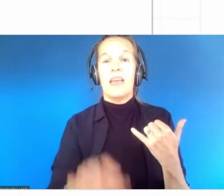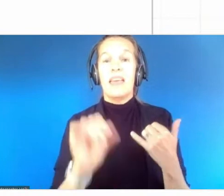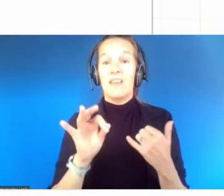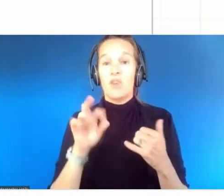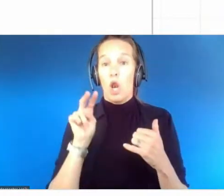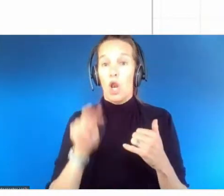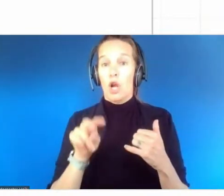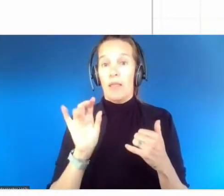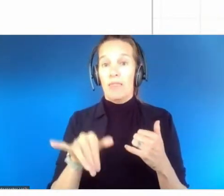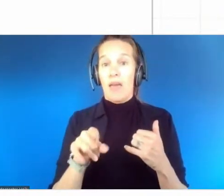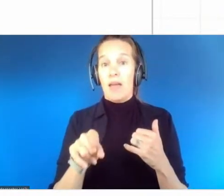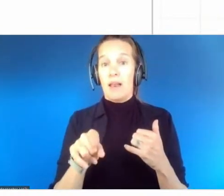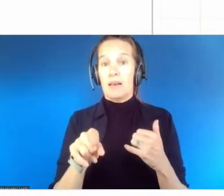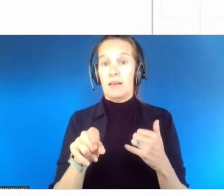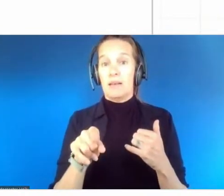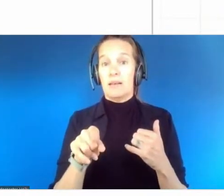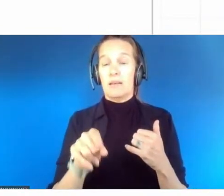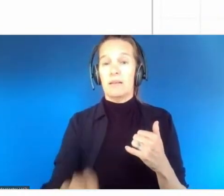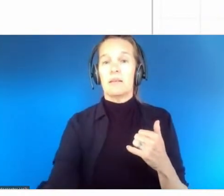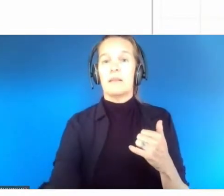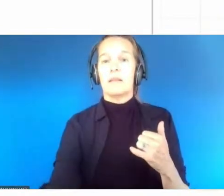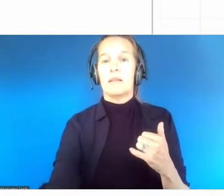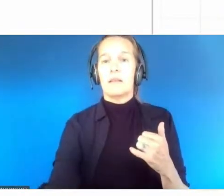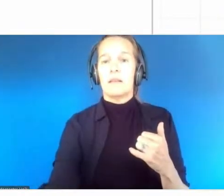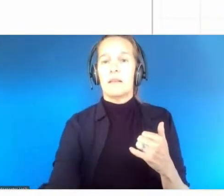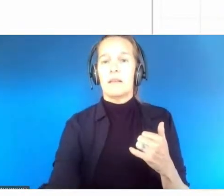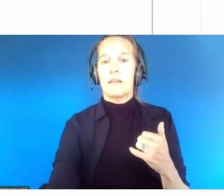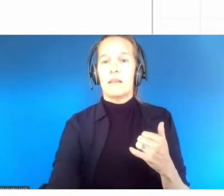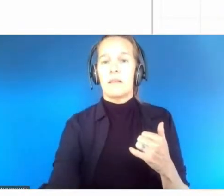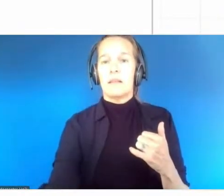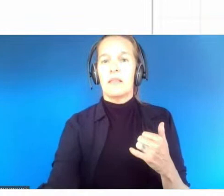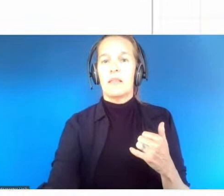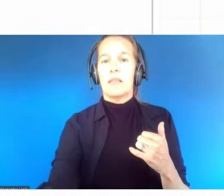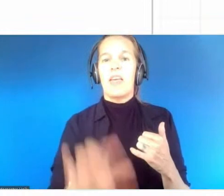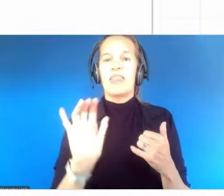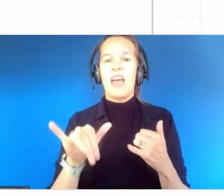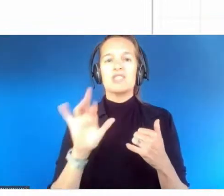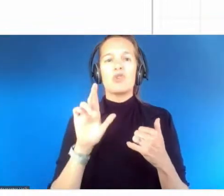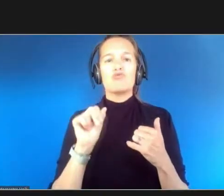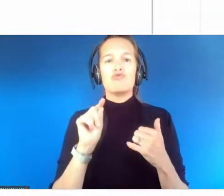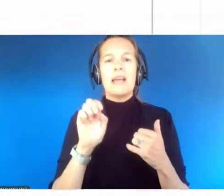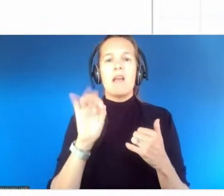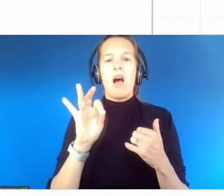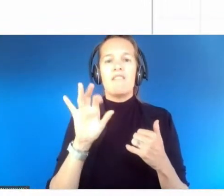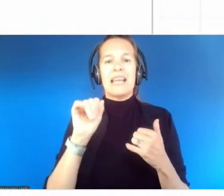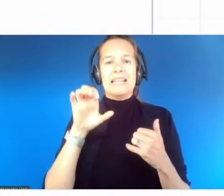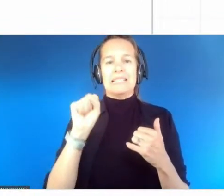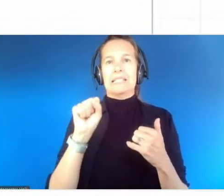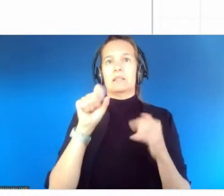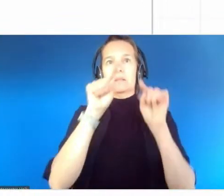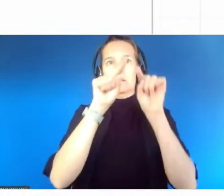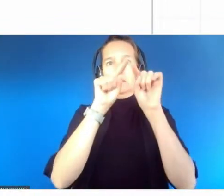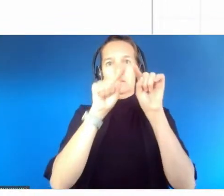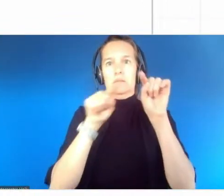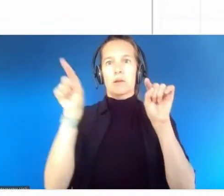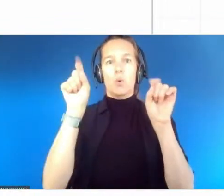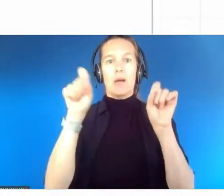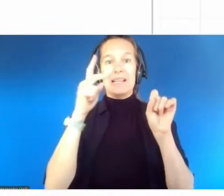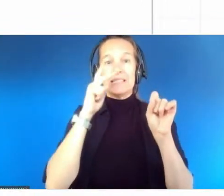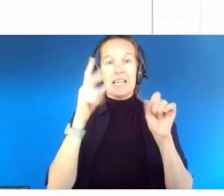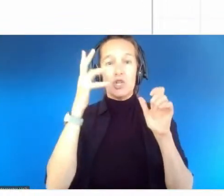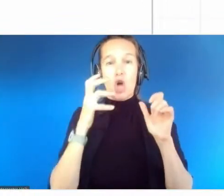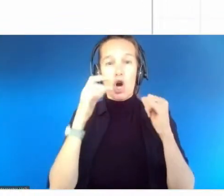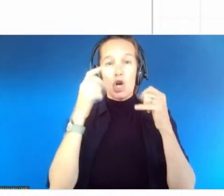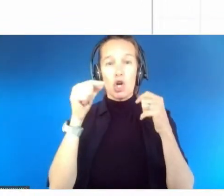state data, this shows the rates of cases by vaccination status. So this is cases, and you can see the dark green line are